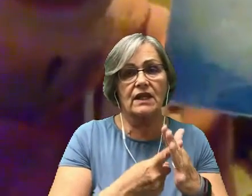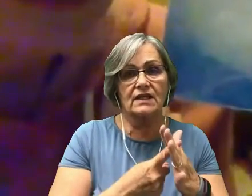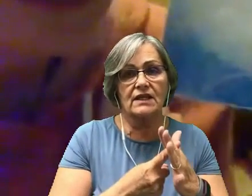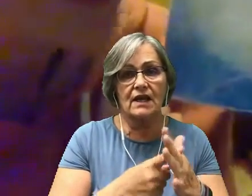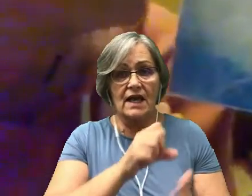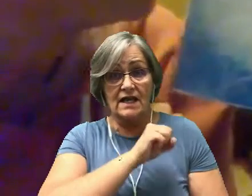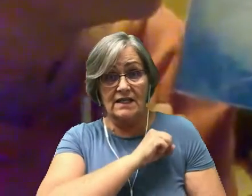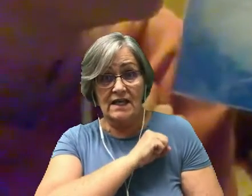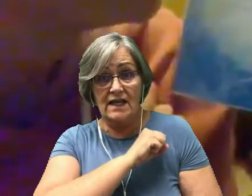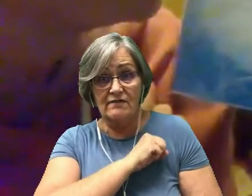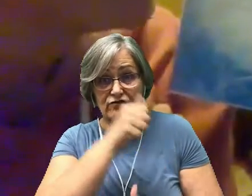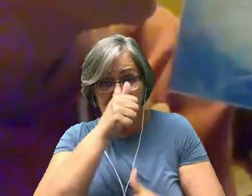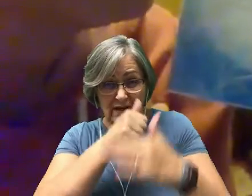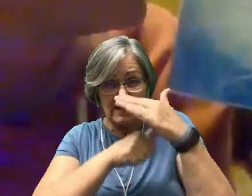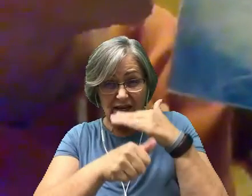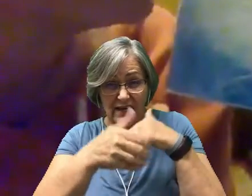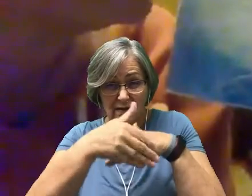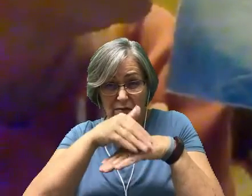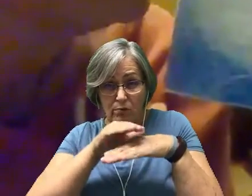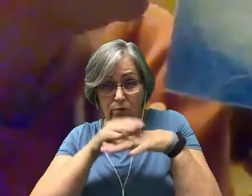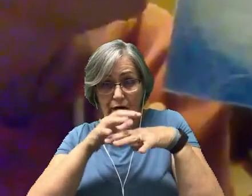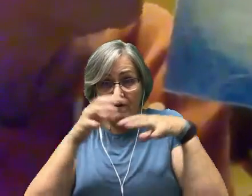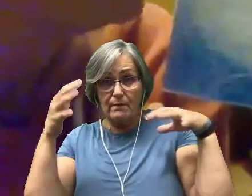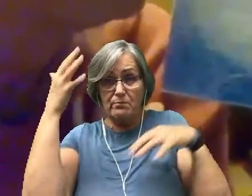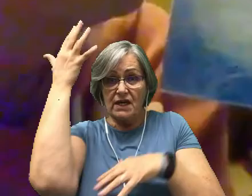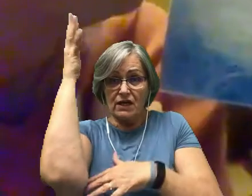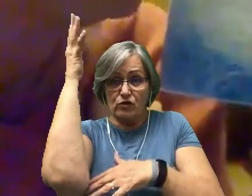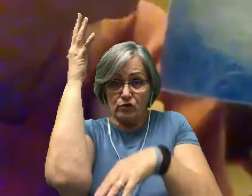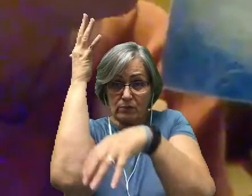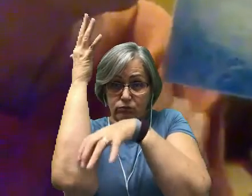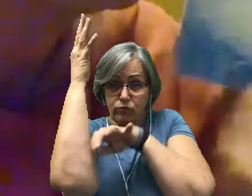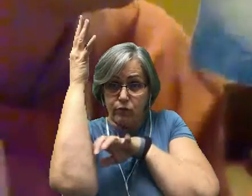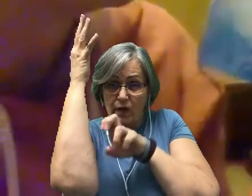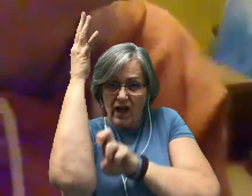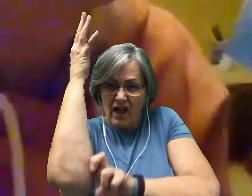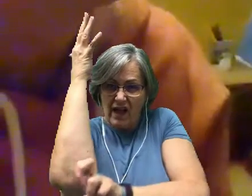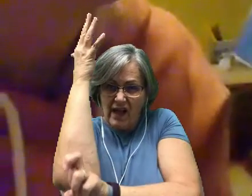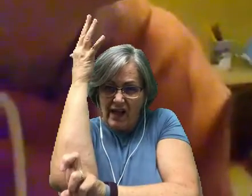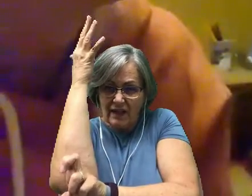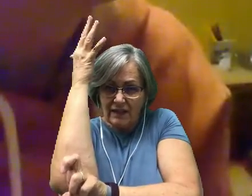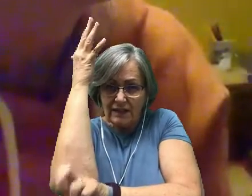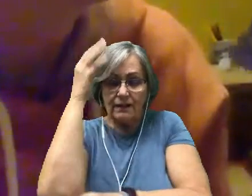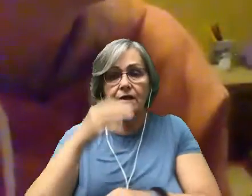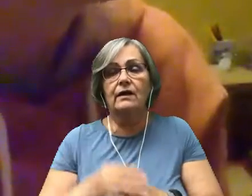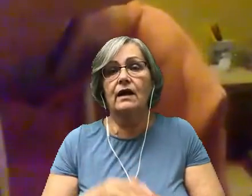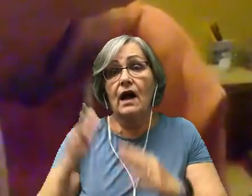it starts like this. It says, Sassafras hid in the hollow of a big oak tree.